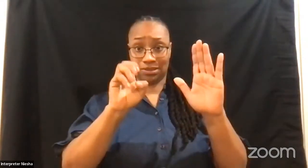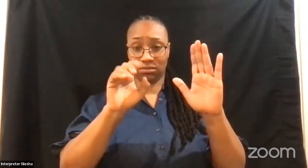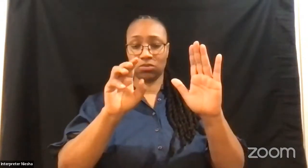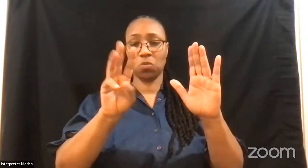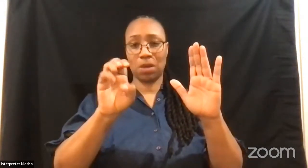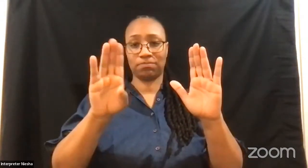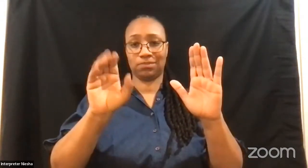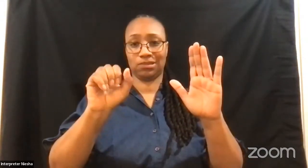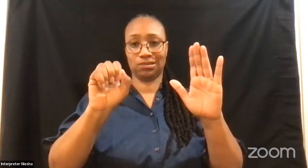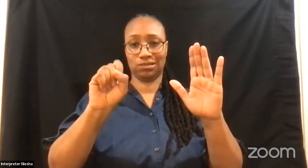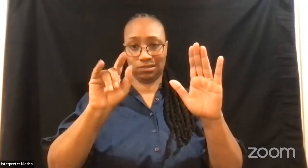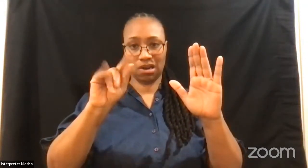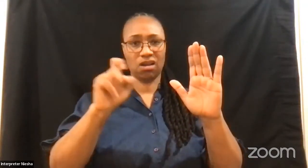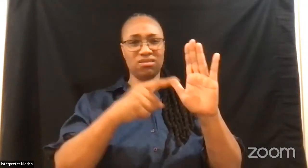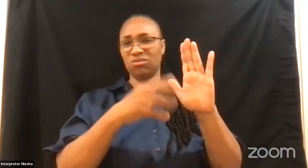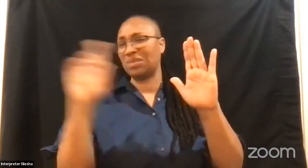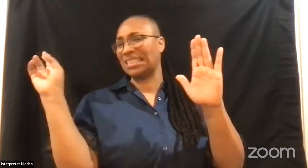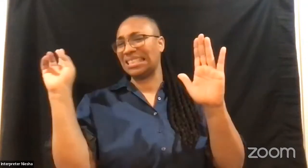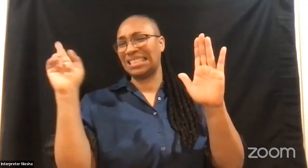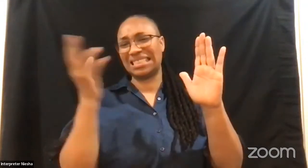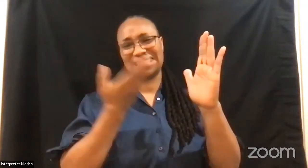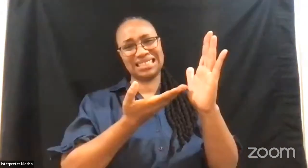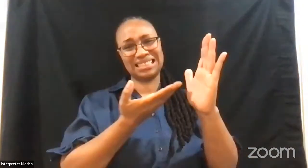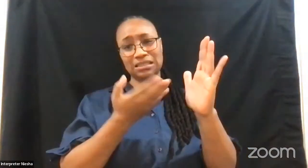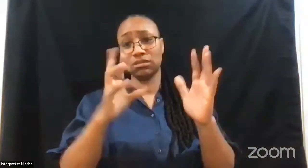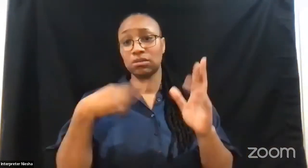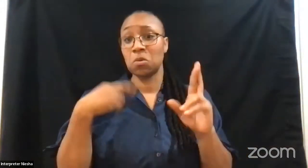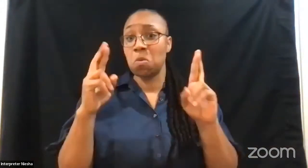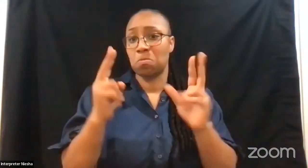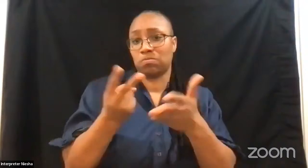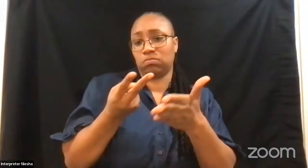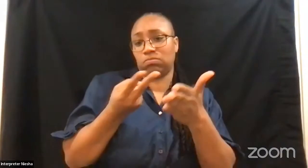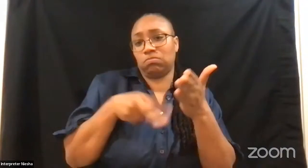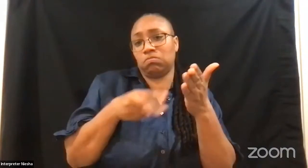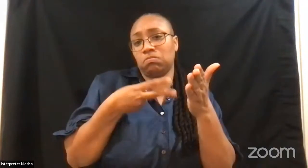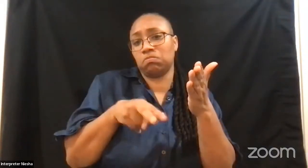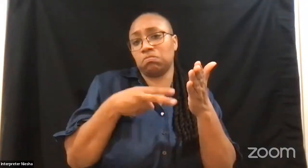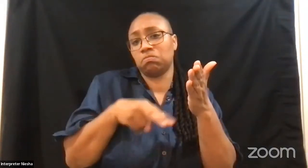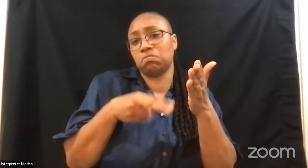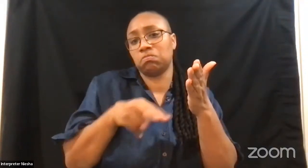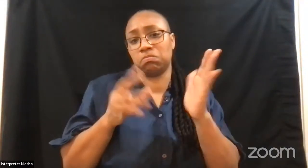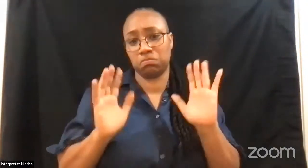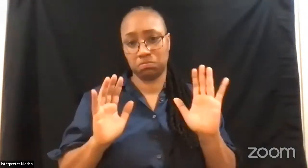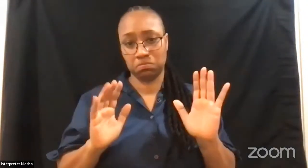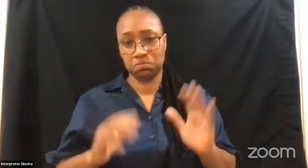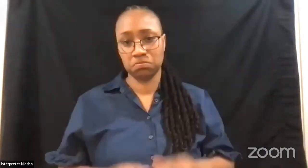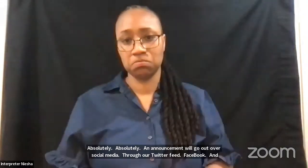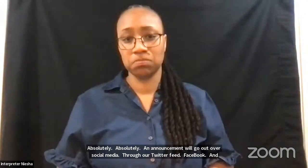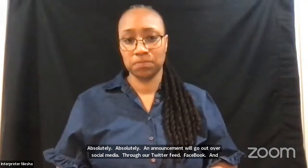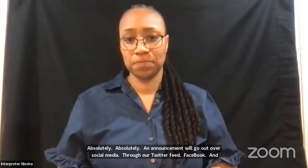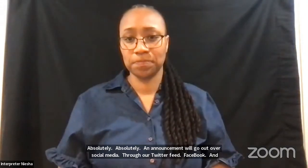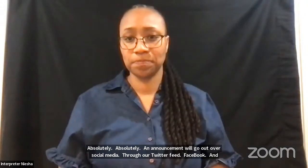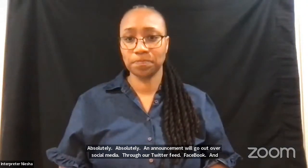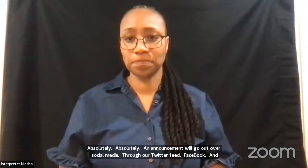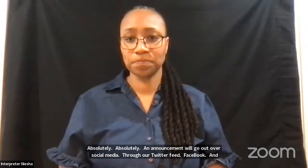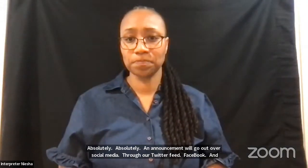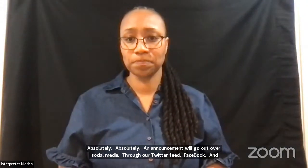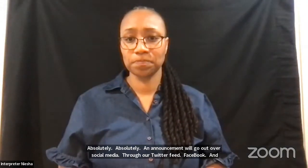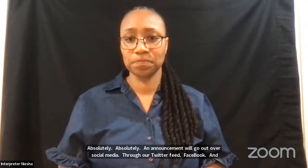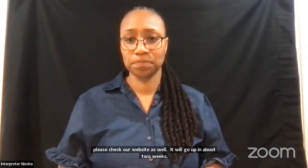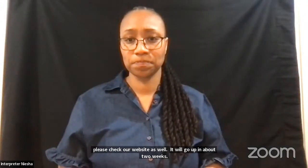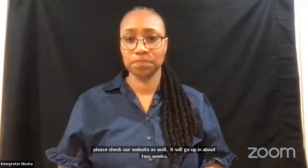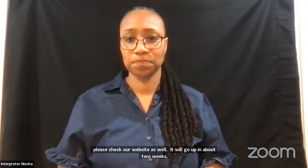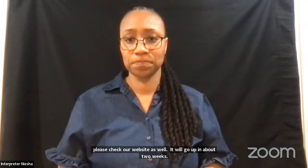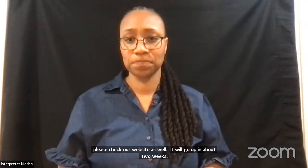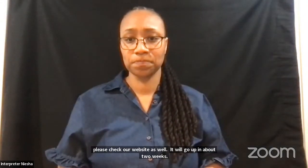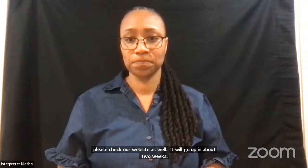up in about 2 weeks. Thank you. So let me just try to get a few more in